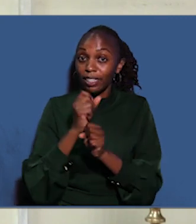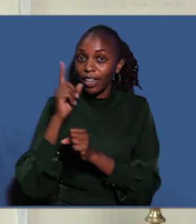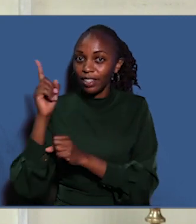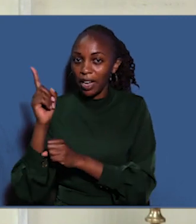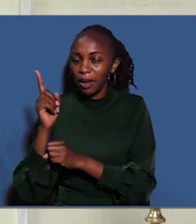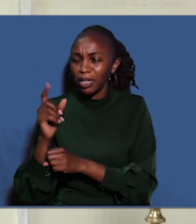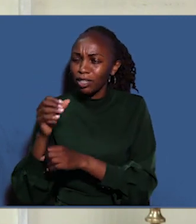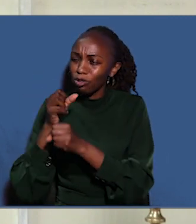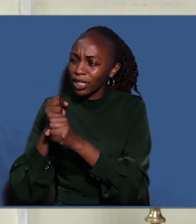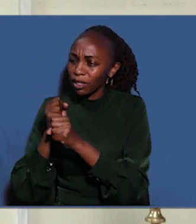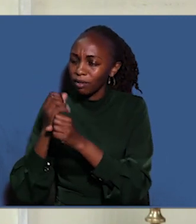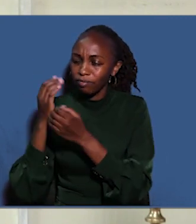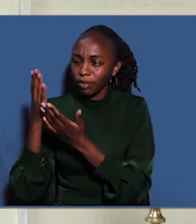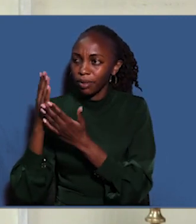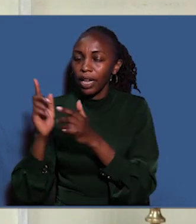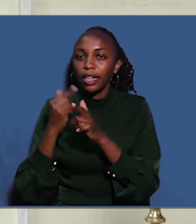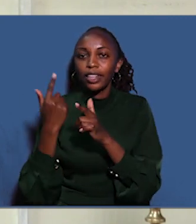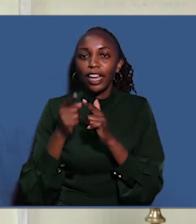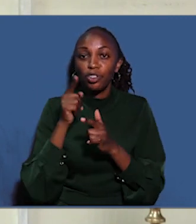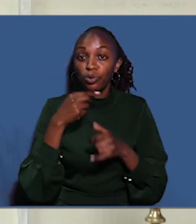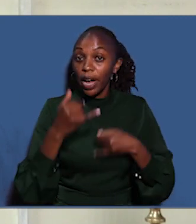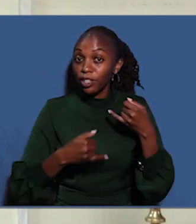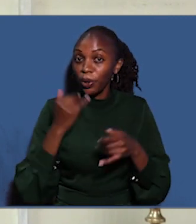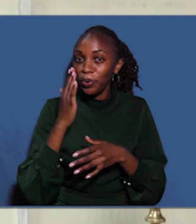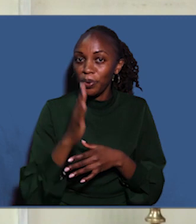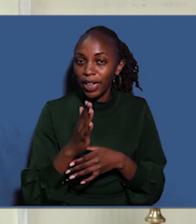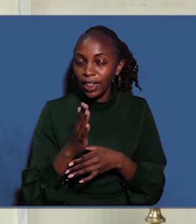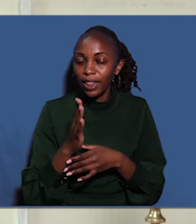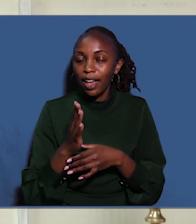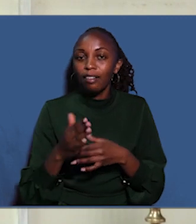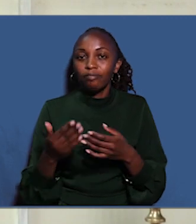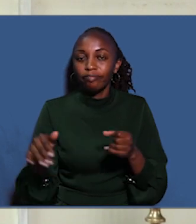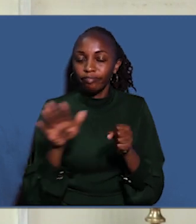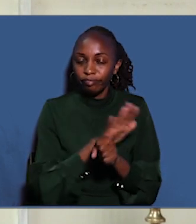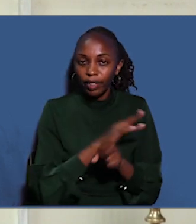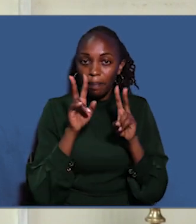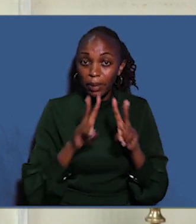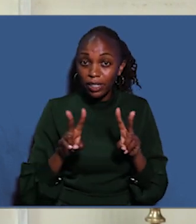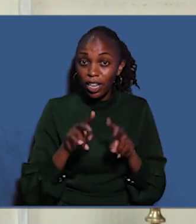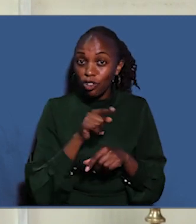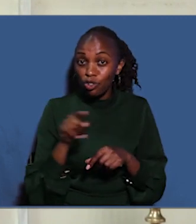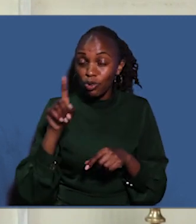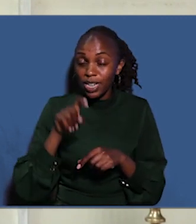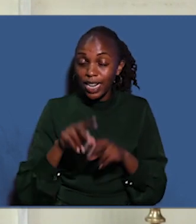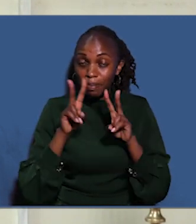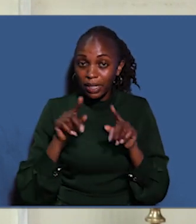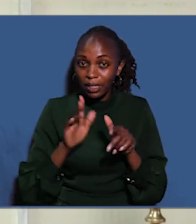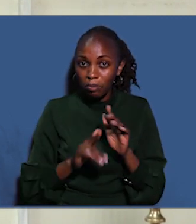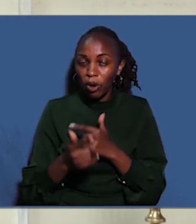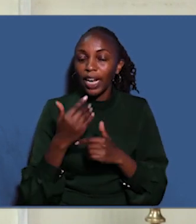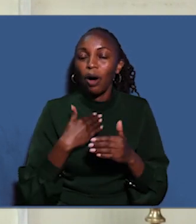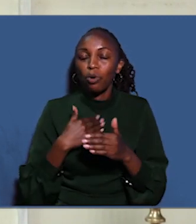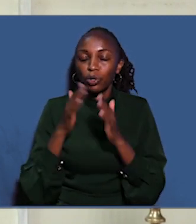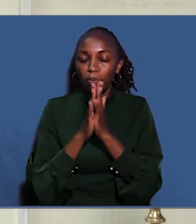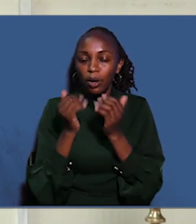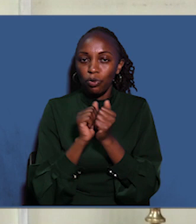hold unto him, and you will enjoy abundant peace. Do you need that peace this morning? I want to pray with you that you may